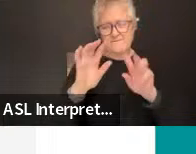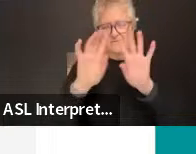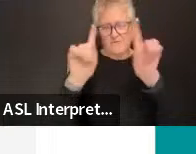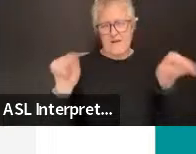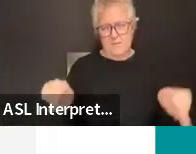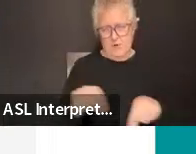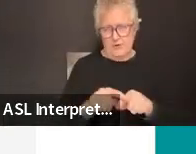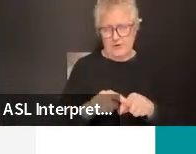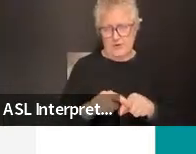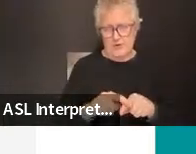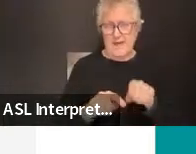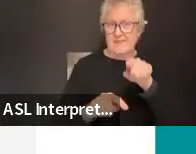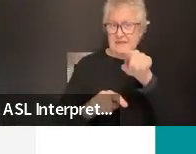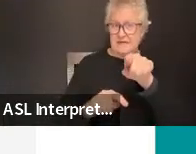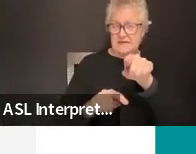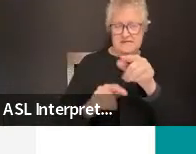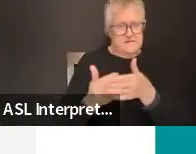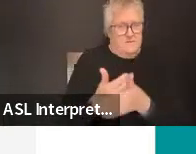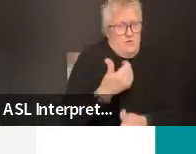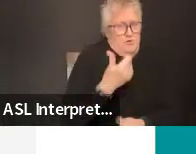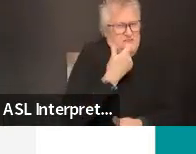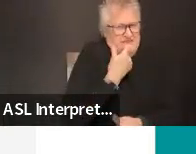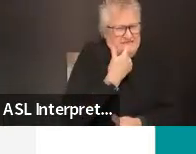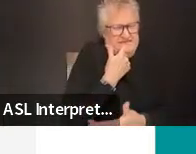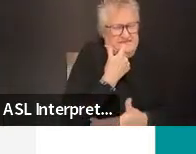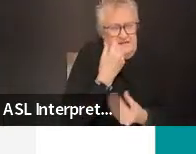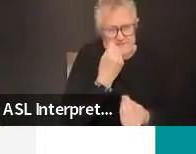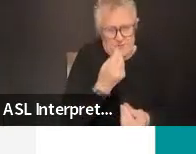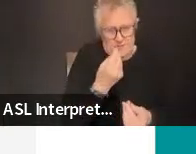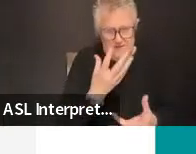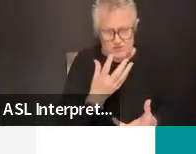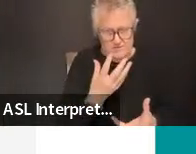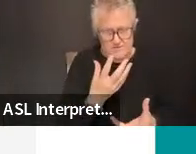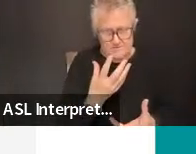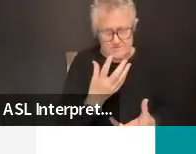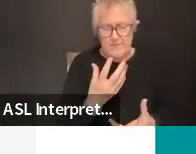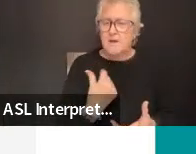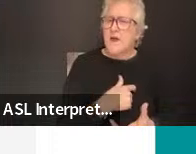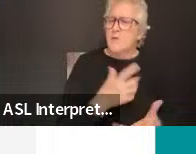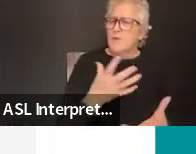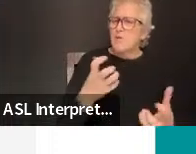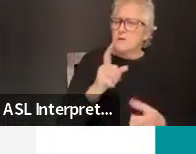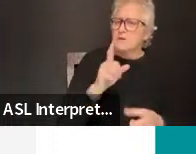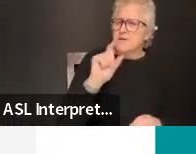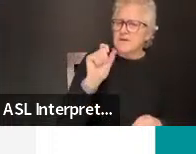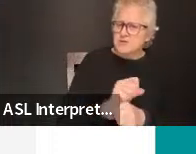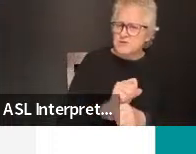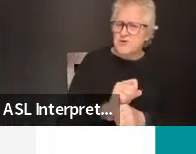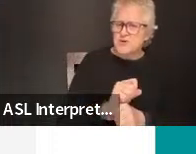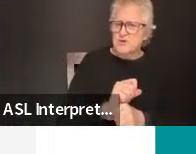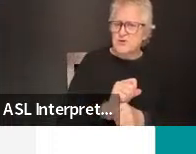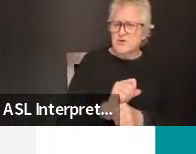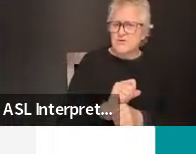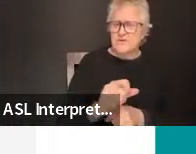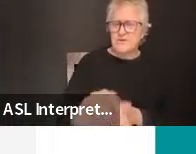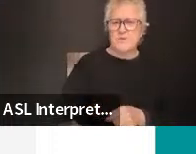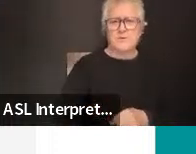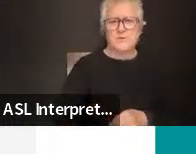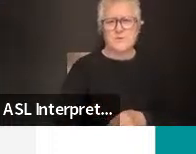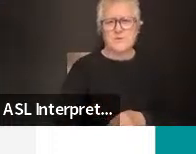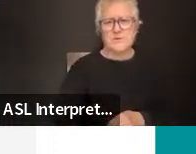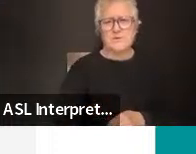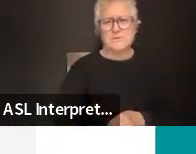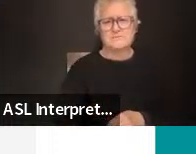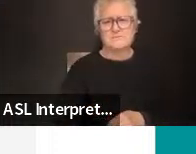most up-to-date information. We want to make sure that we're keeping you and the public informed. One of those additions